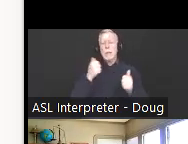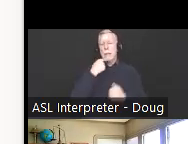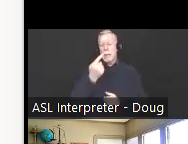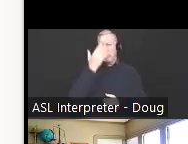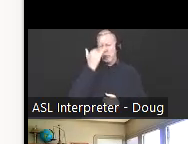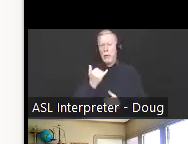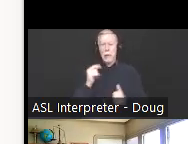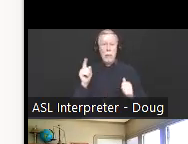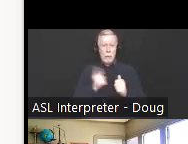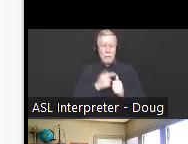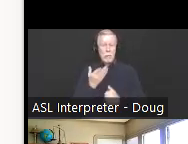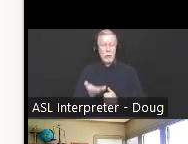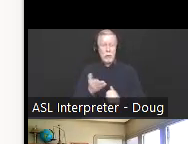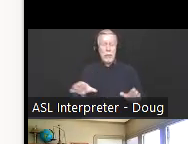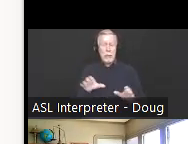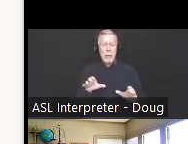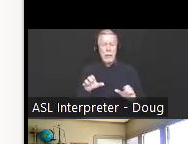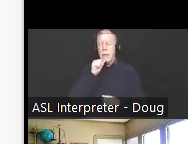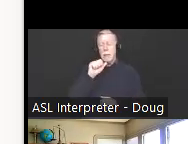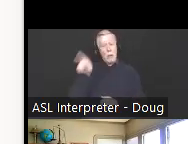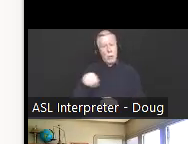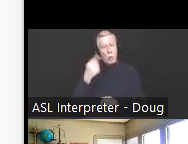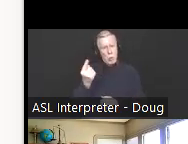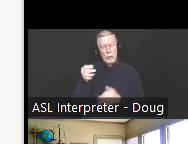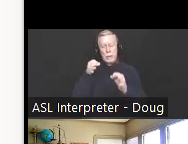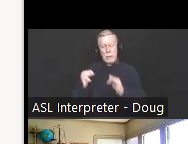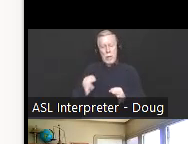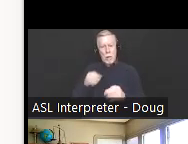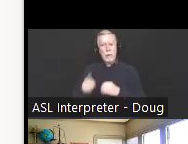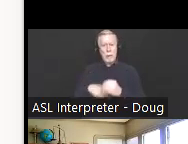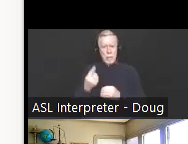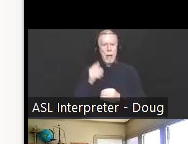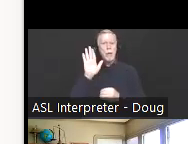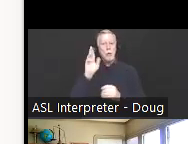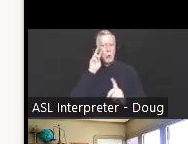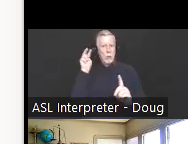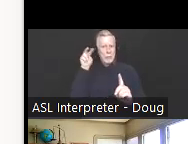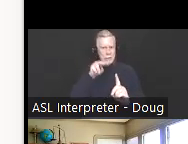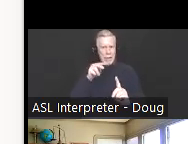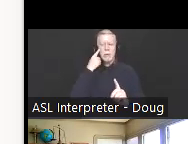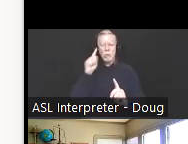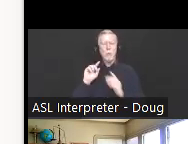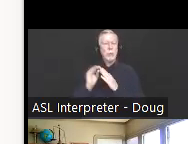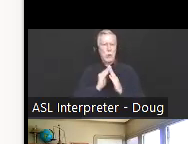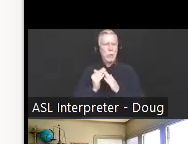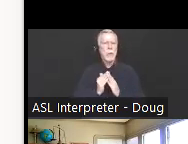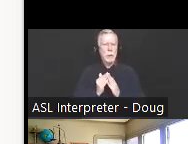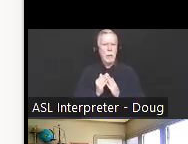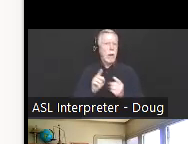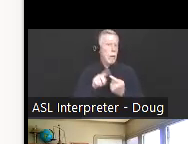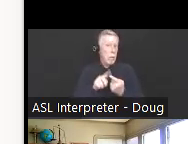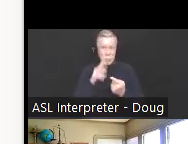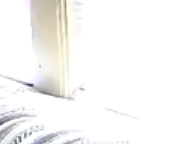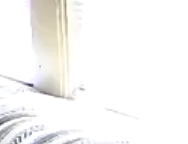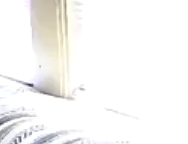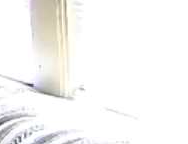thing it does is it not only talks about what your stance is toward the community. Are you ignoring them,